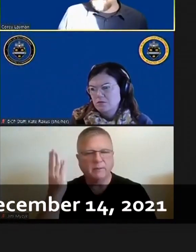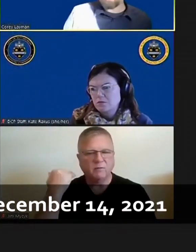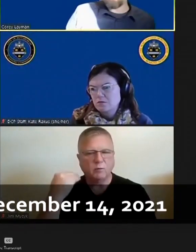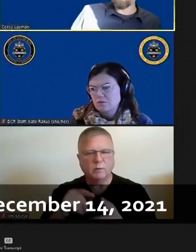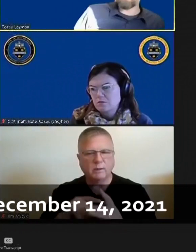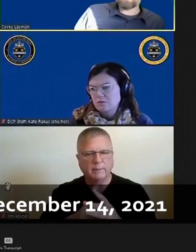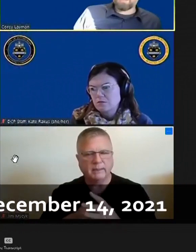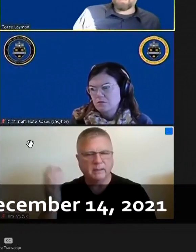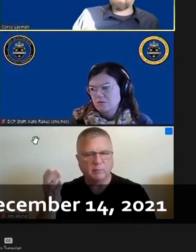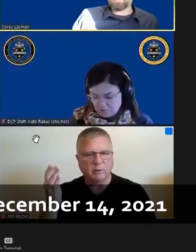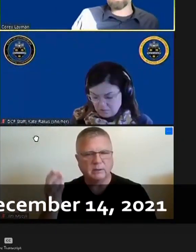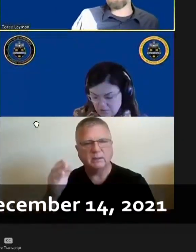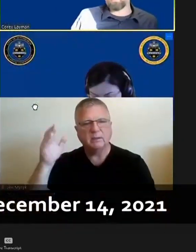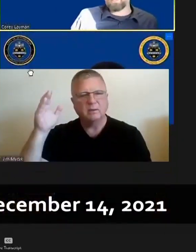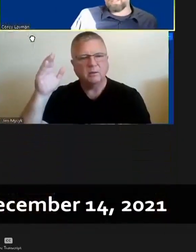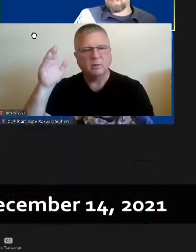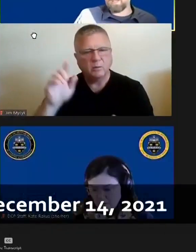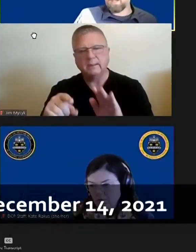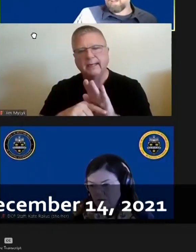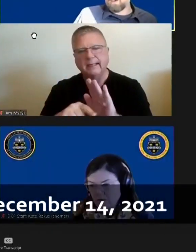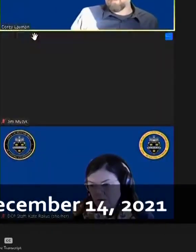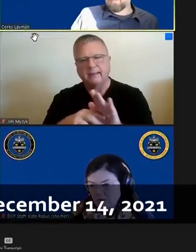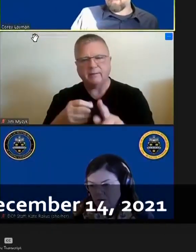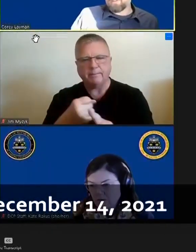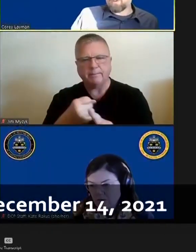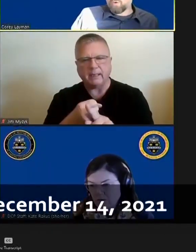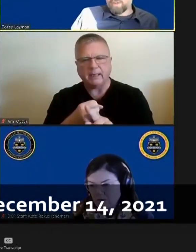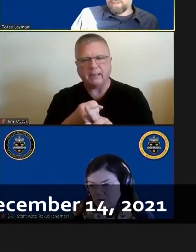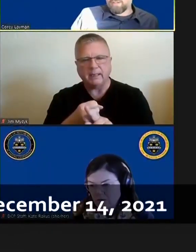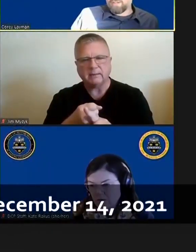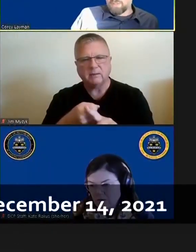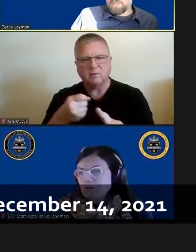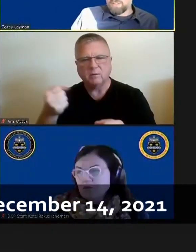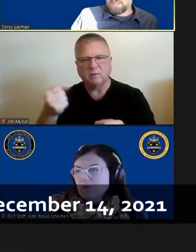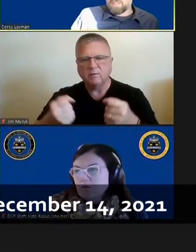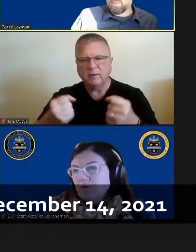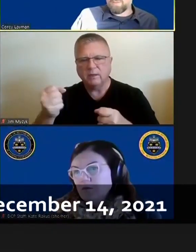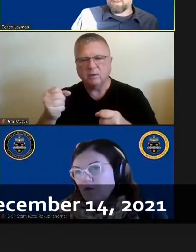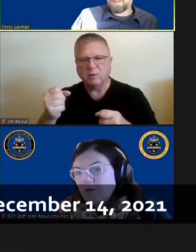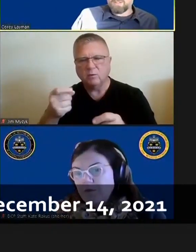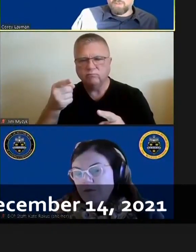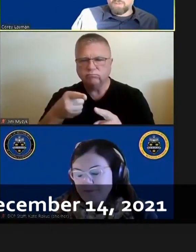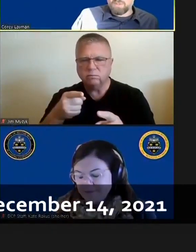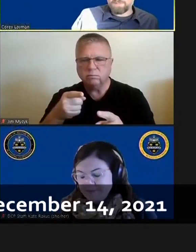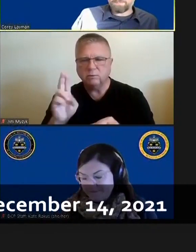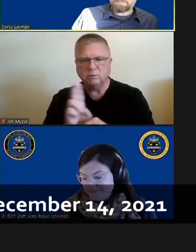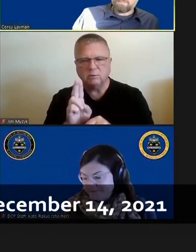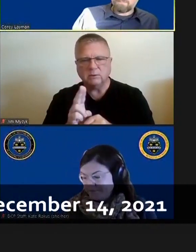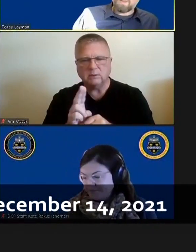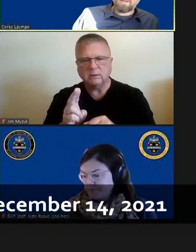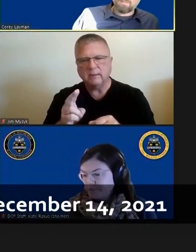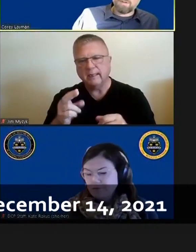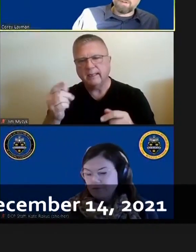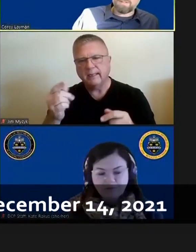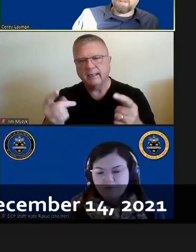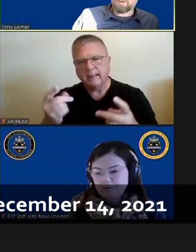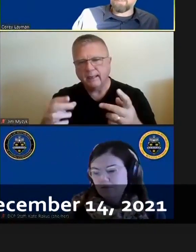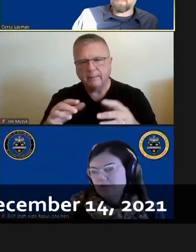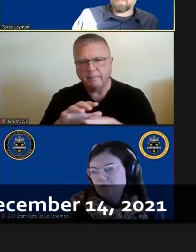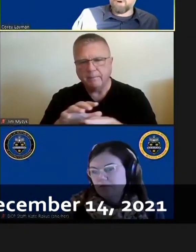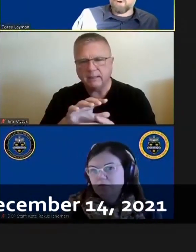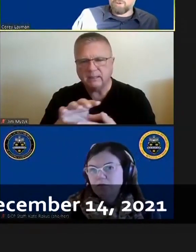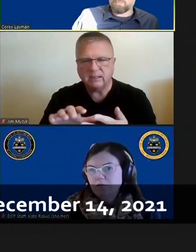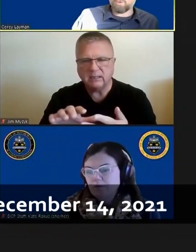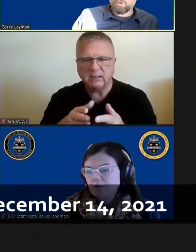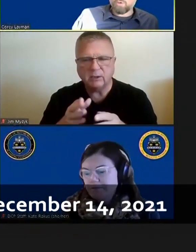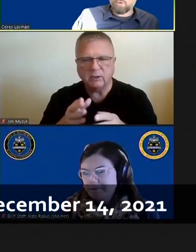reduce the negative impacts that we see from vehicle-oriented uses within mixed-use neighborhoods, our